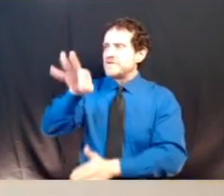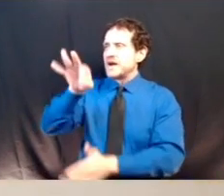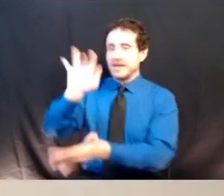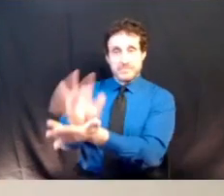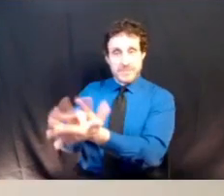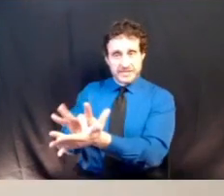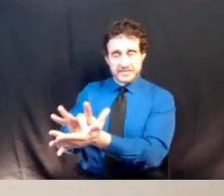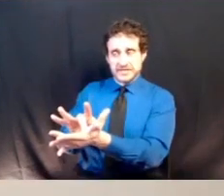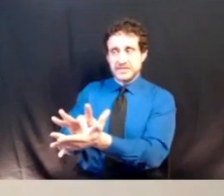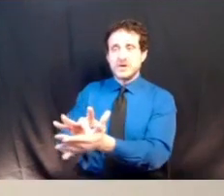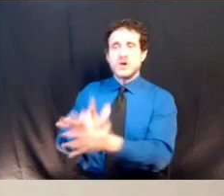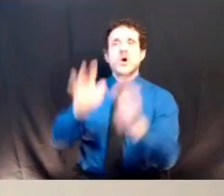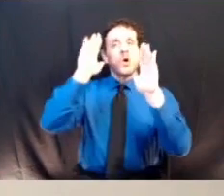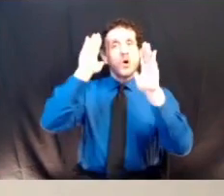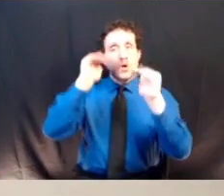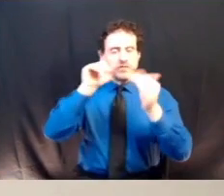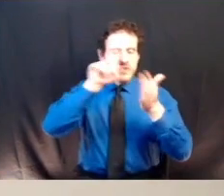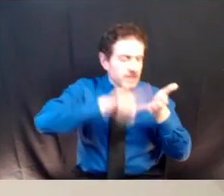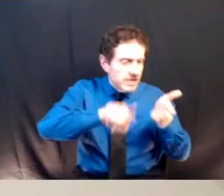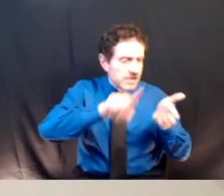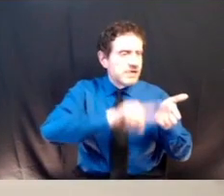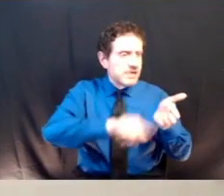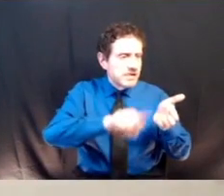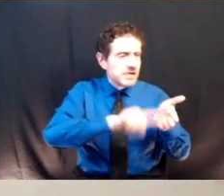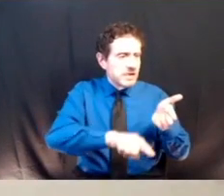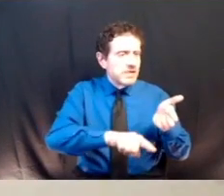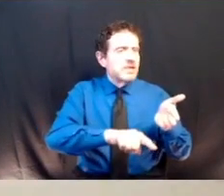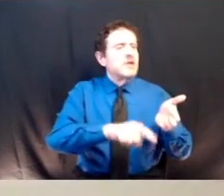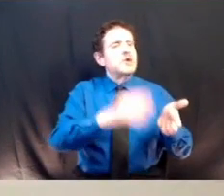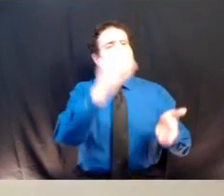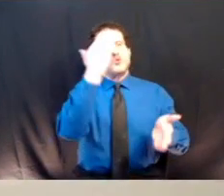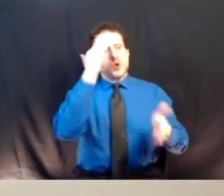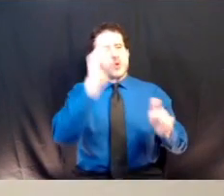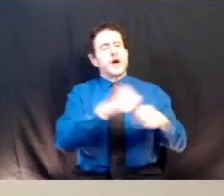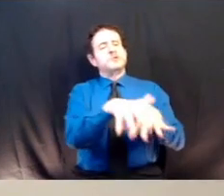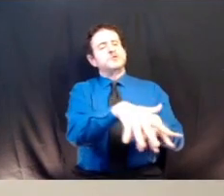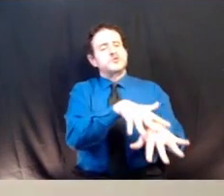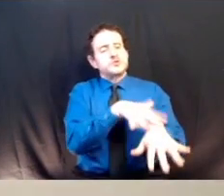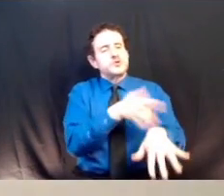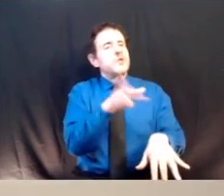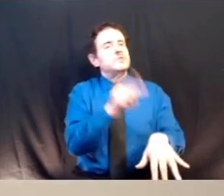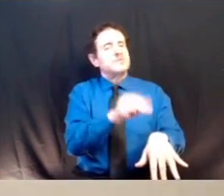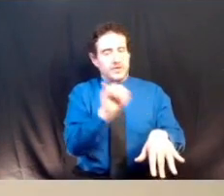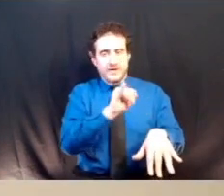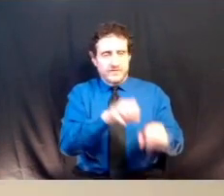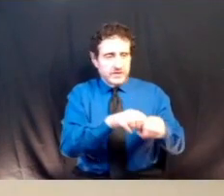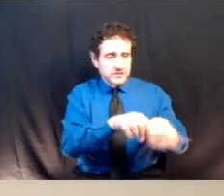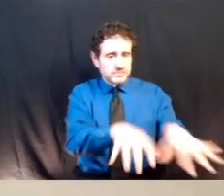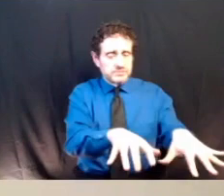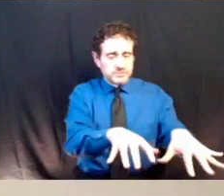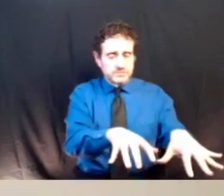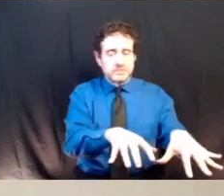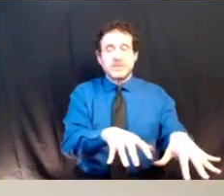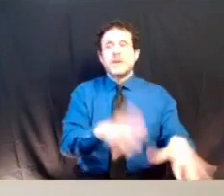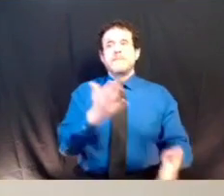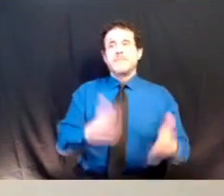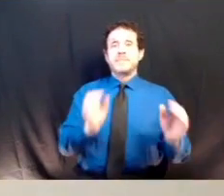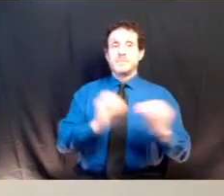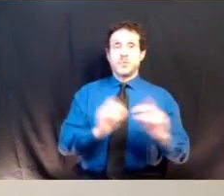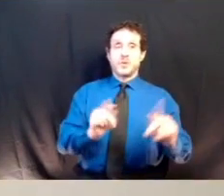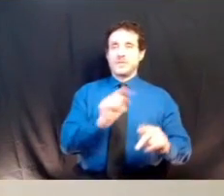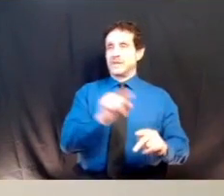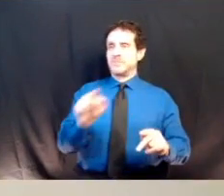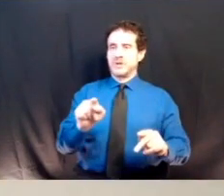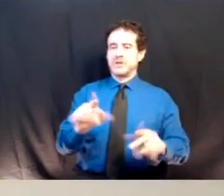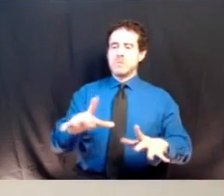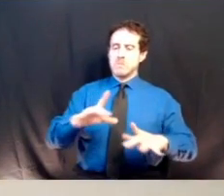to have a slower rate of infection so that more people might have antibodies. We really just want to